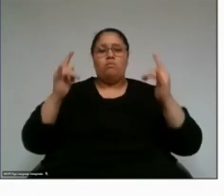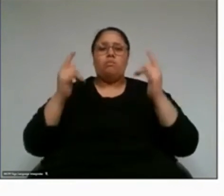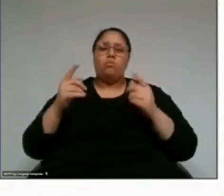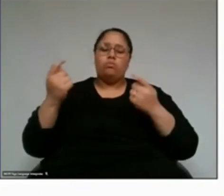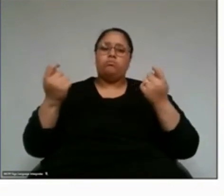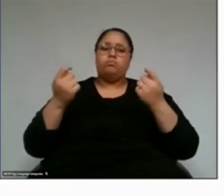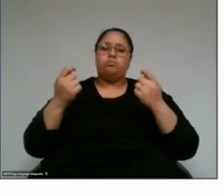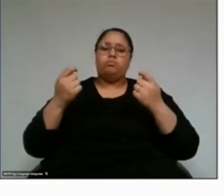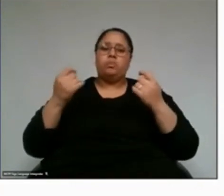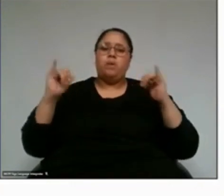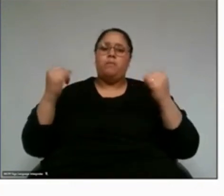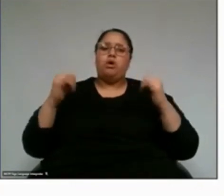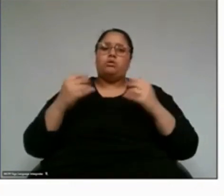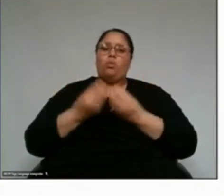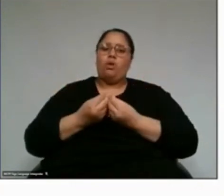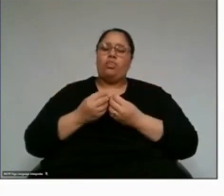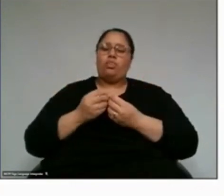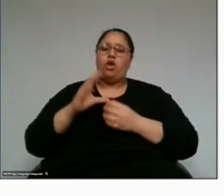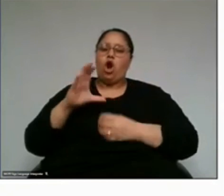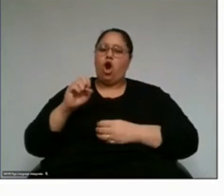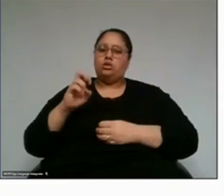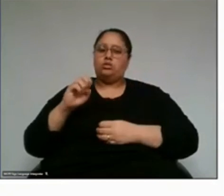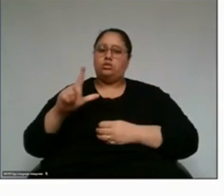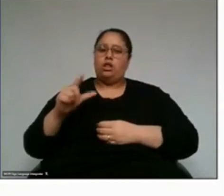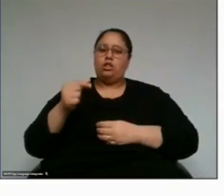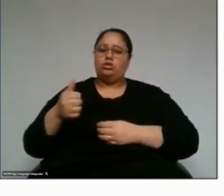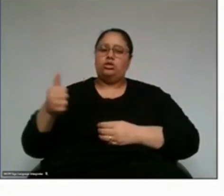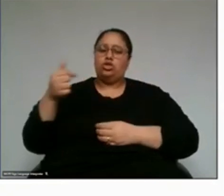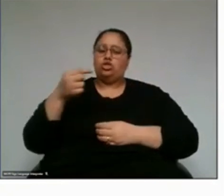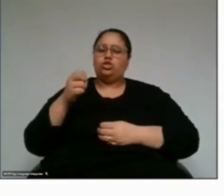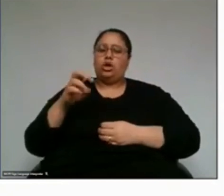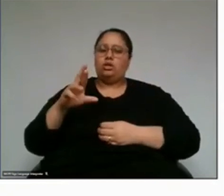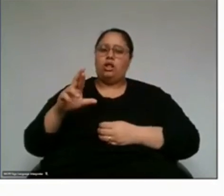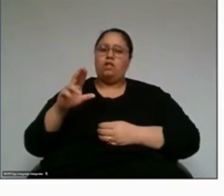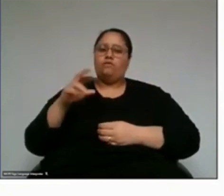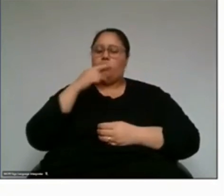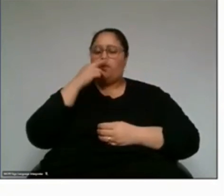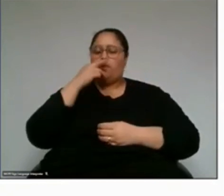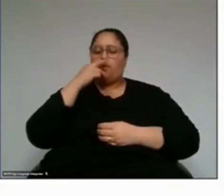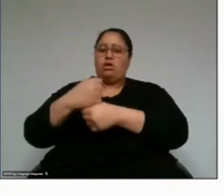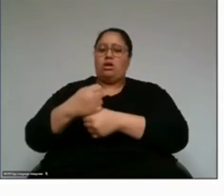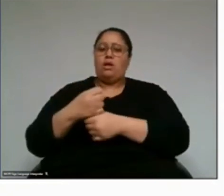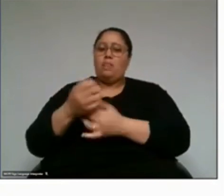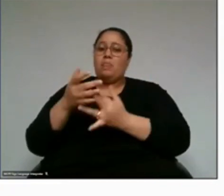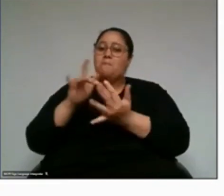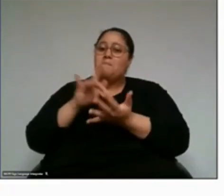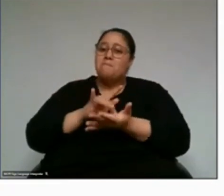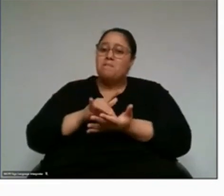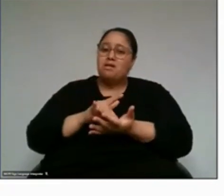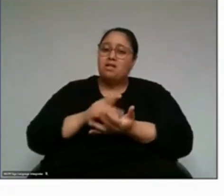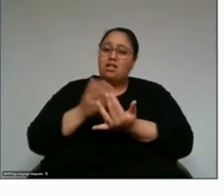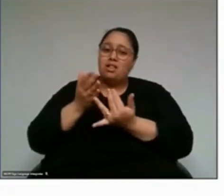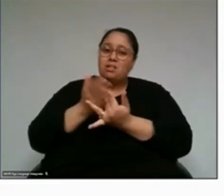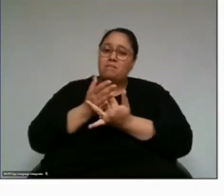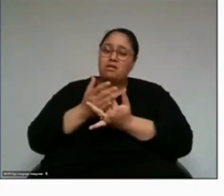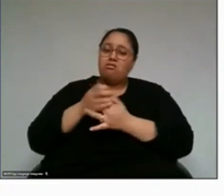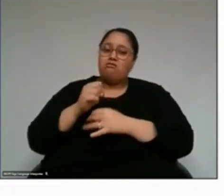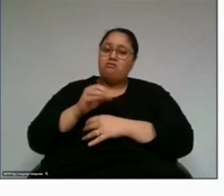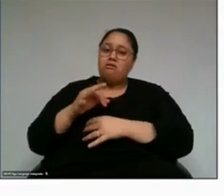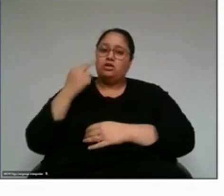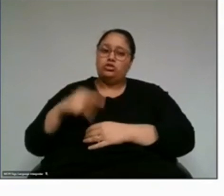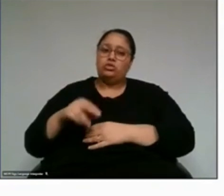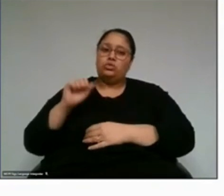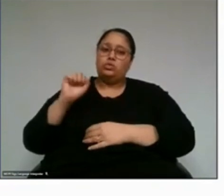storm with Consul General Alexei Malenko in the middle of